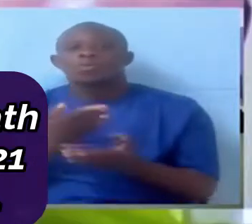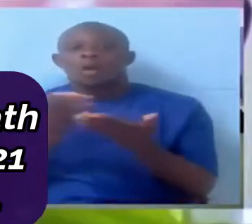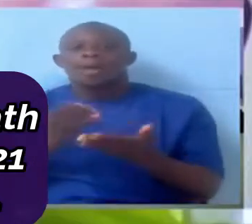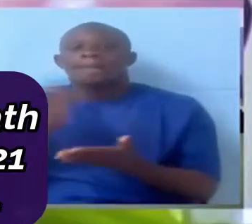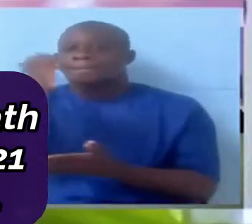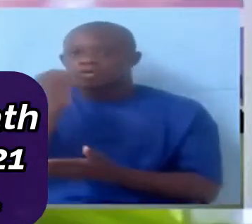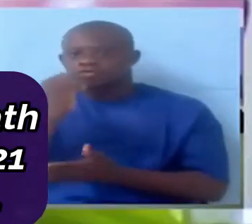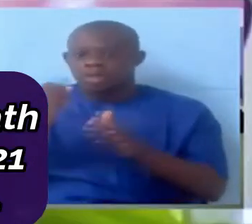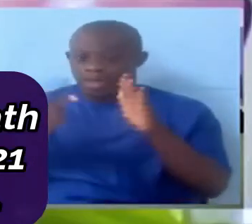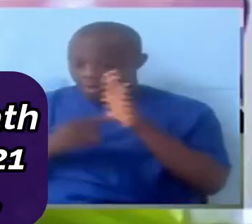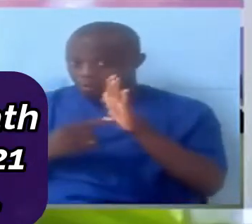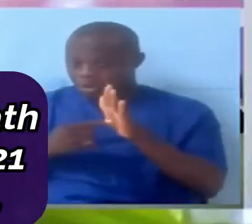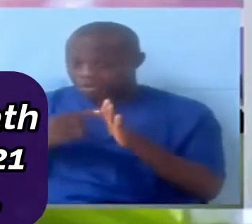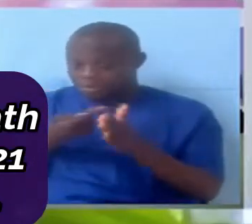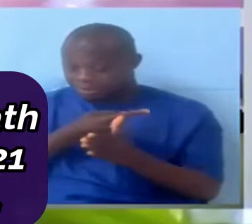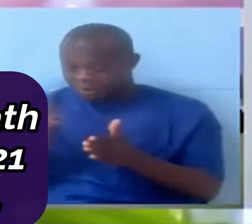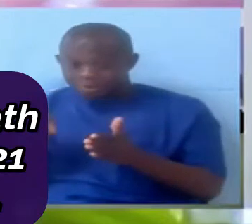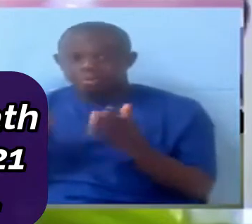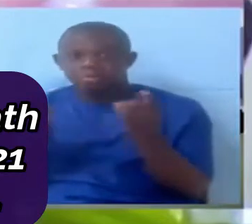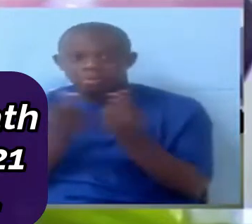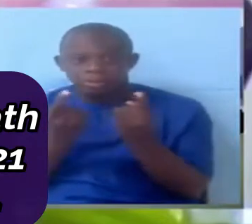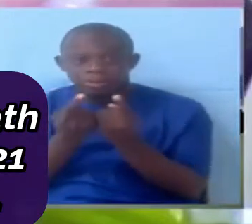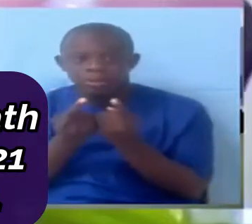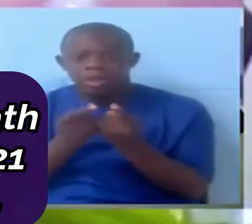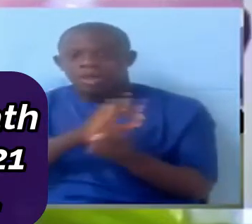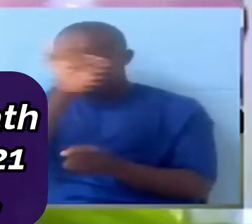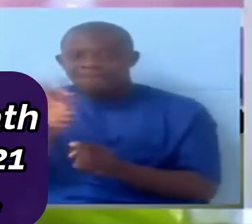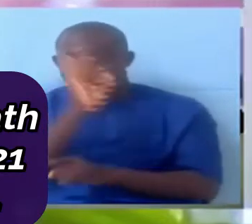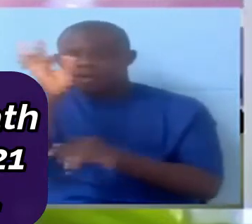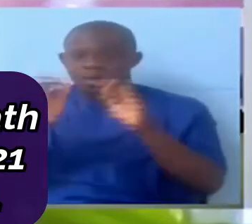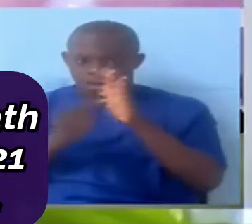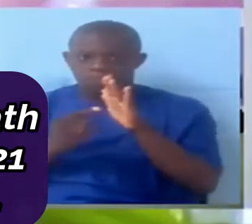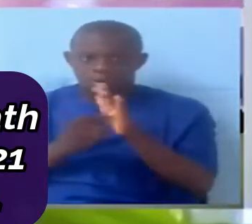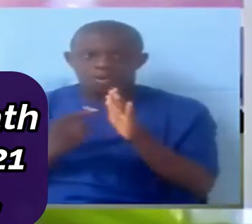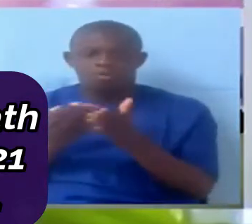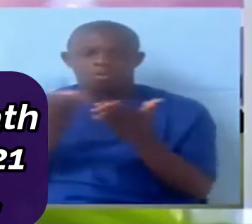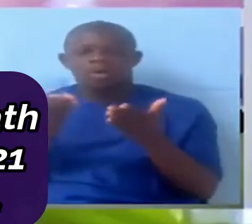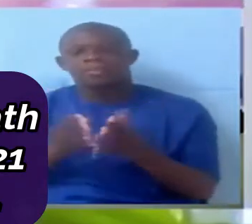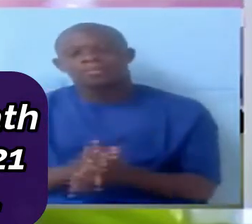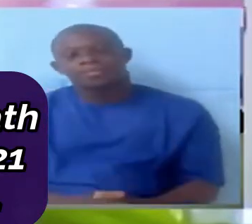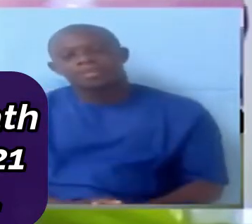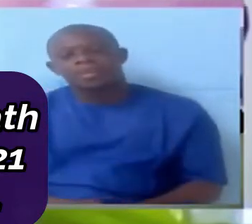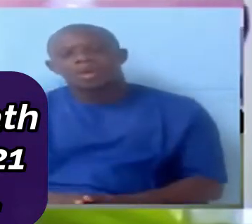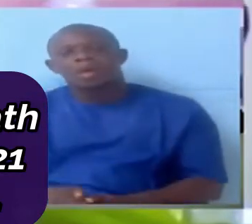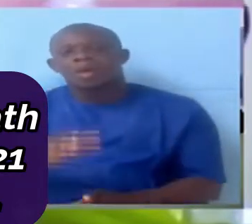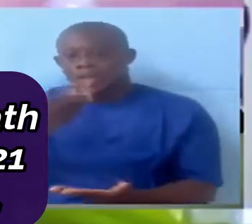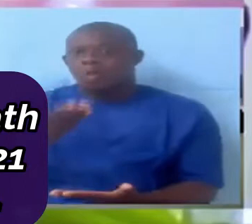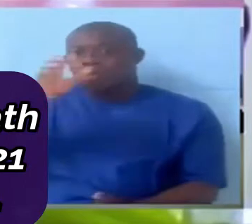speculation has sound explanation. Because according to Freedom newspaper, colleagues at